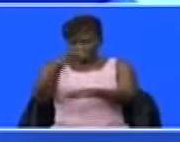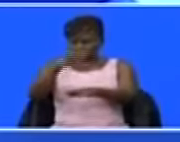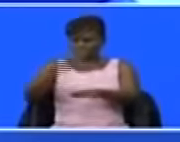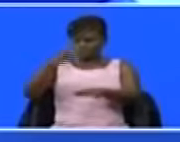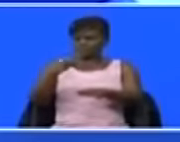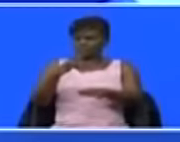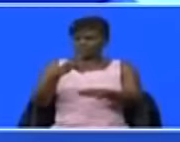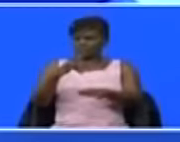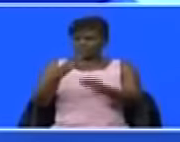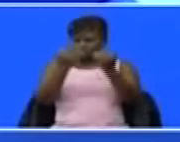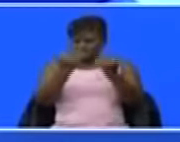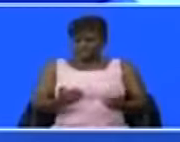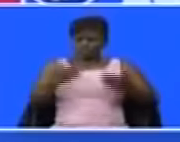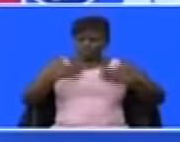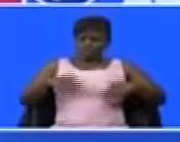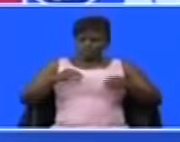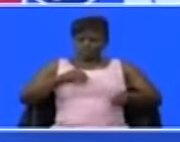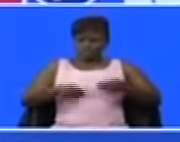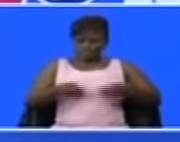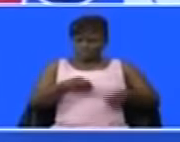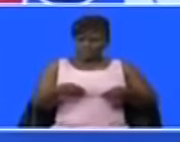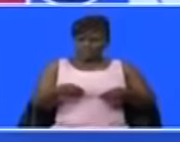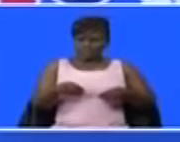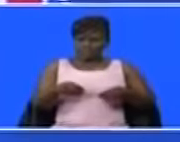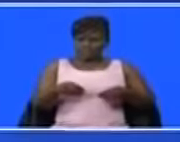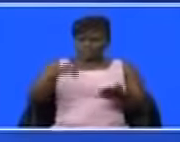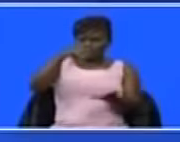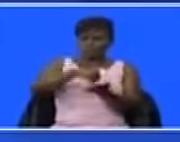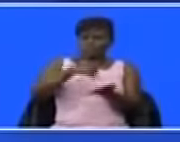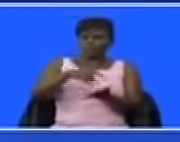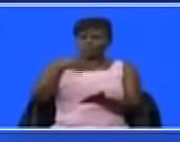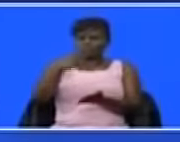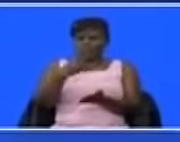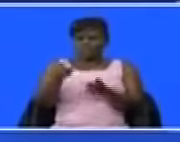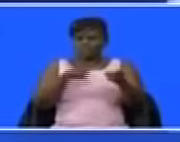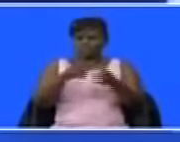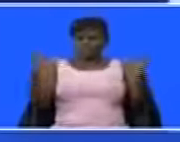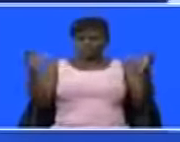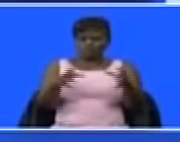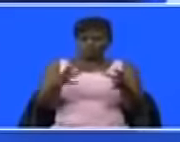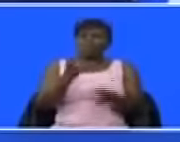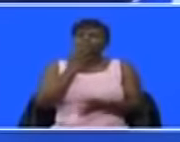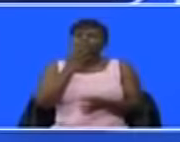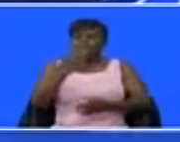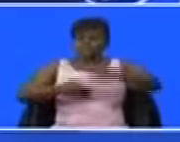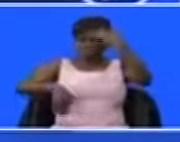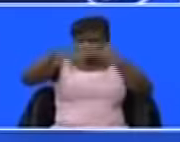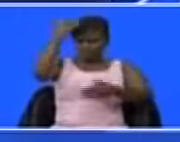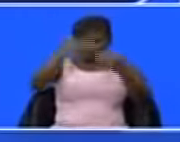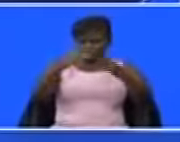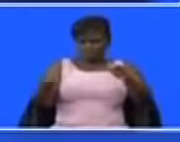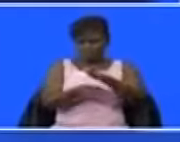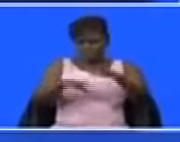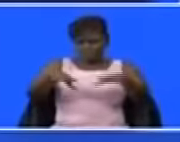sensitive to the plight and needs of people living with disability include Safaricom Kenya, Kenyatta University. The vice